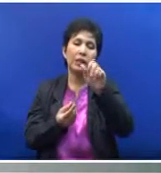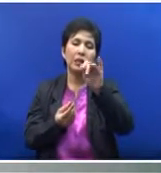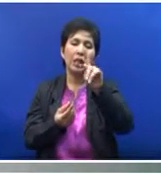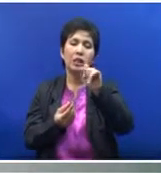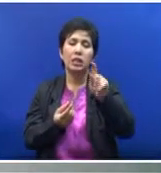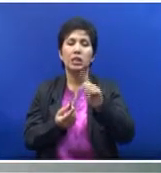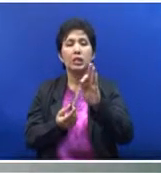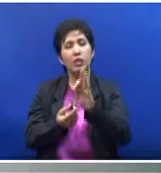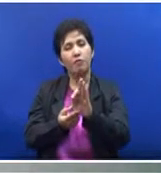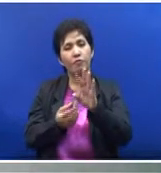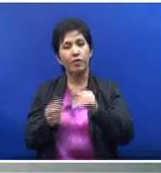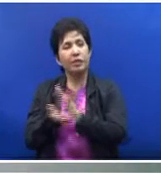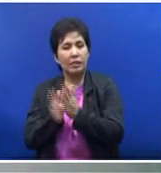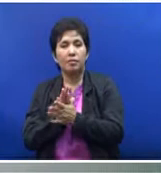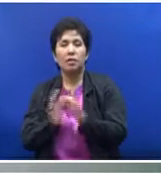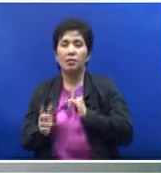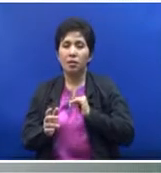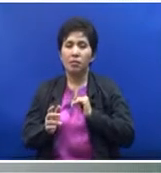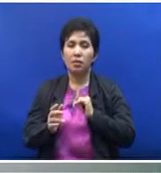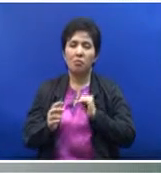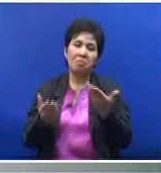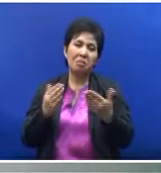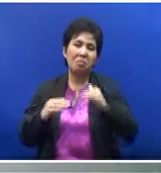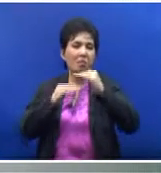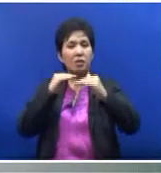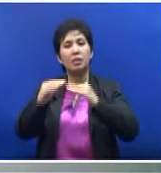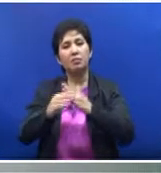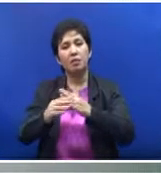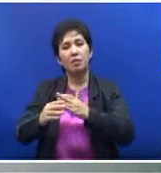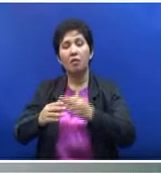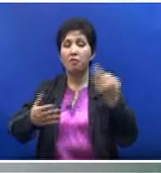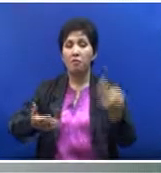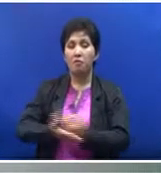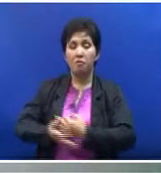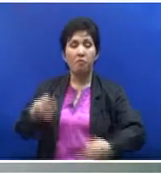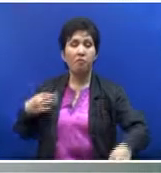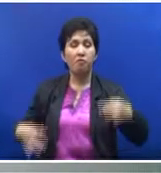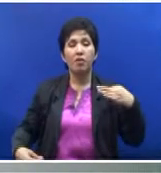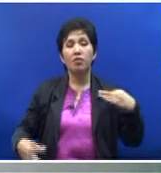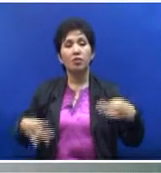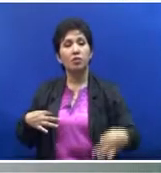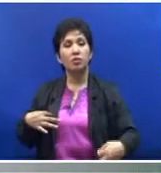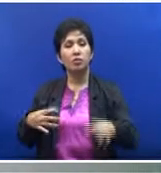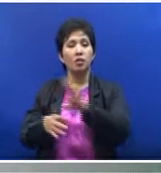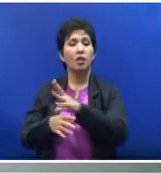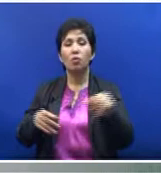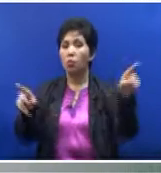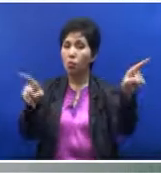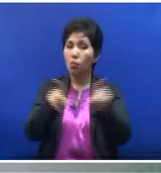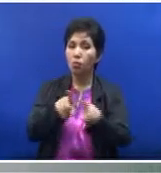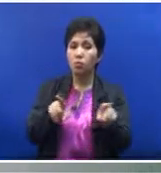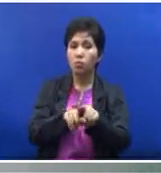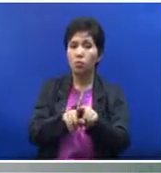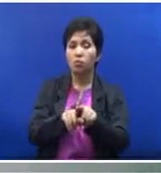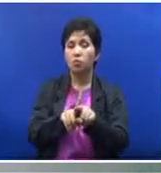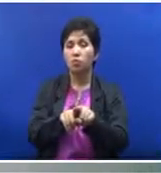on statistics, okay, the census figures, the questionnaires, the sampling. Okay, so there